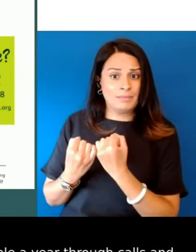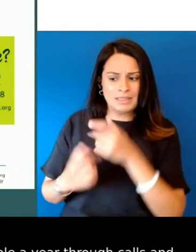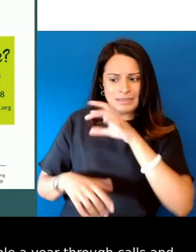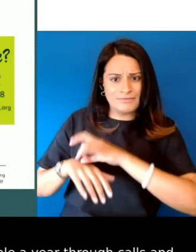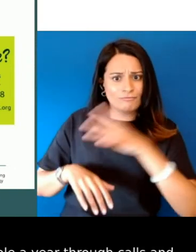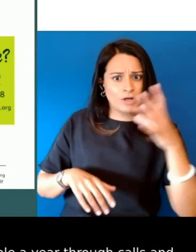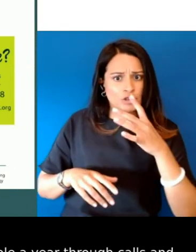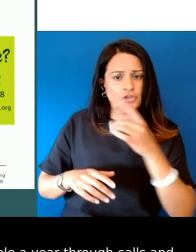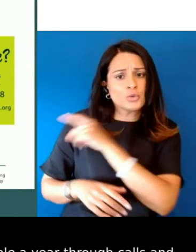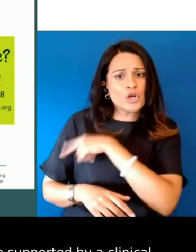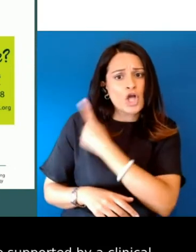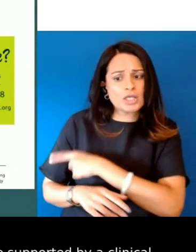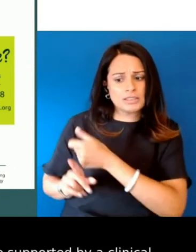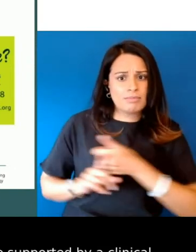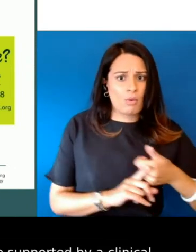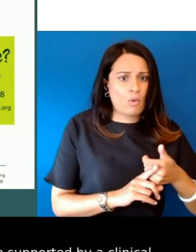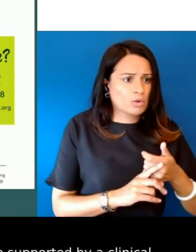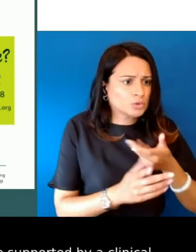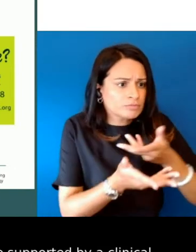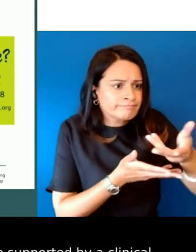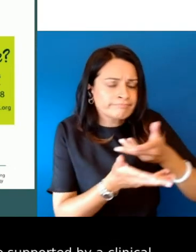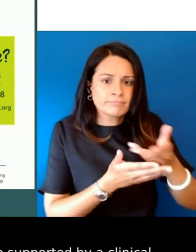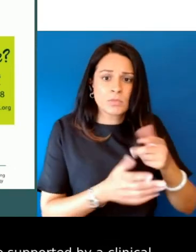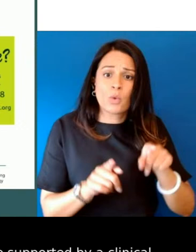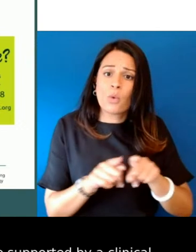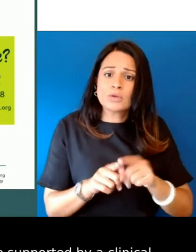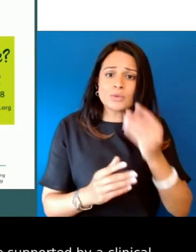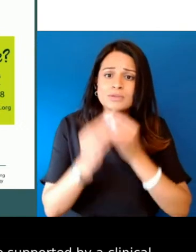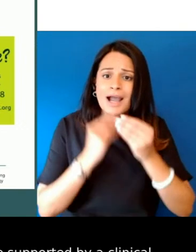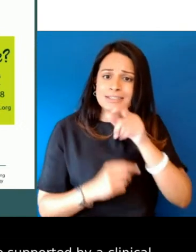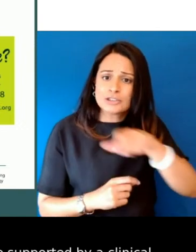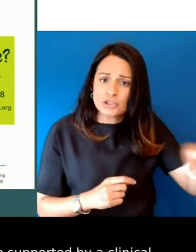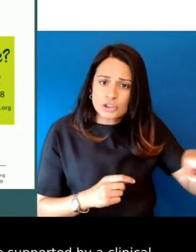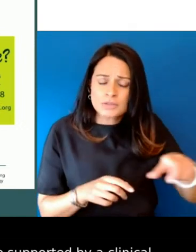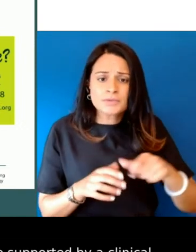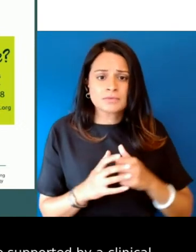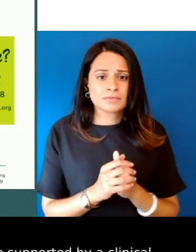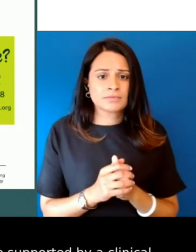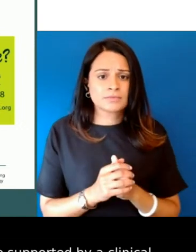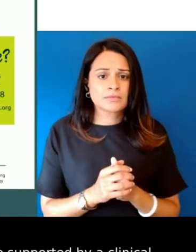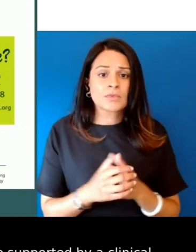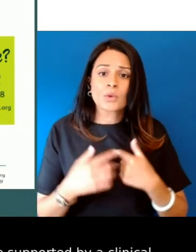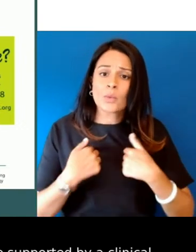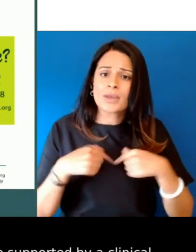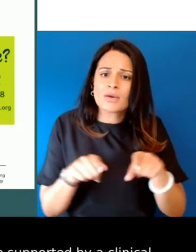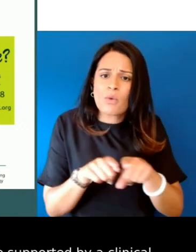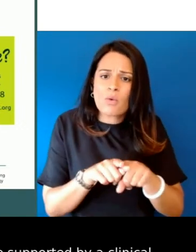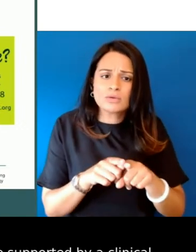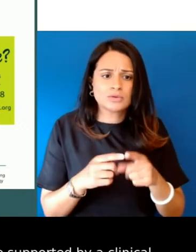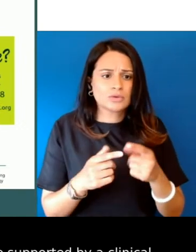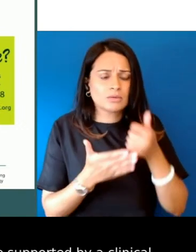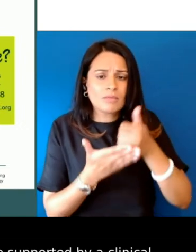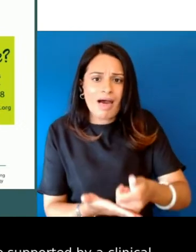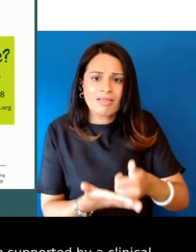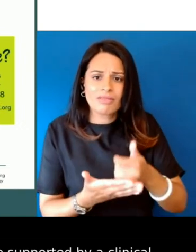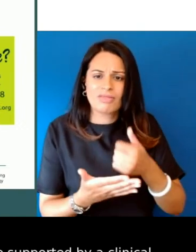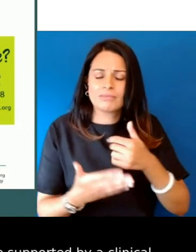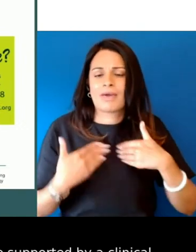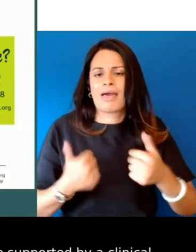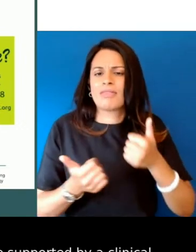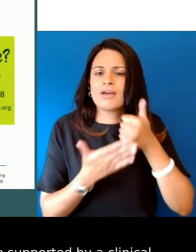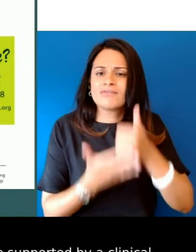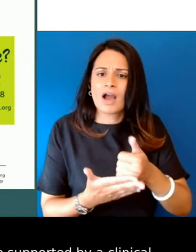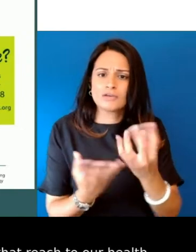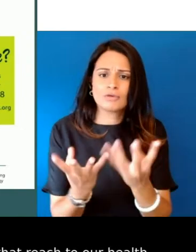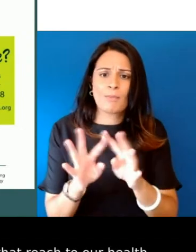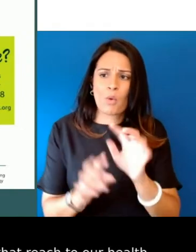nurses and dietitians we also extend that reach to our health advisory board which is made up of a